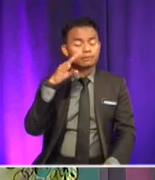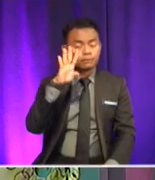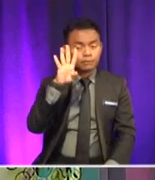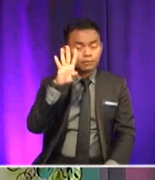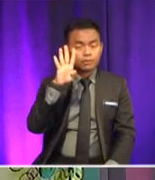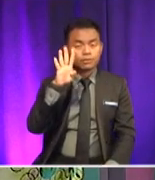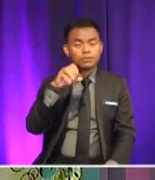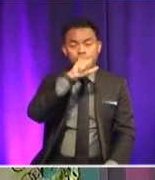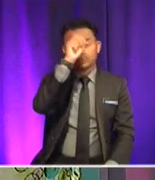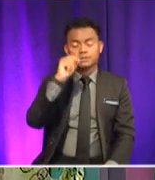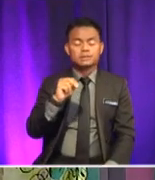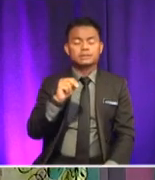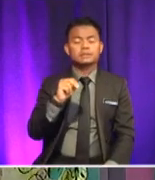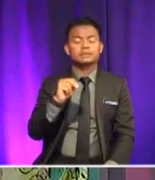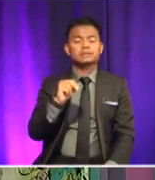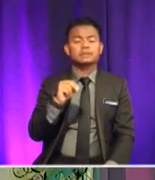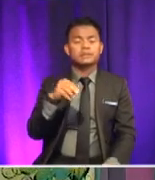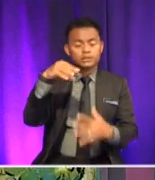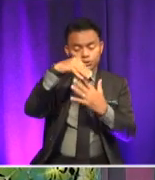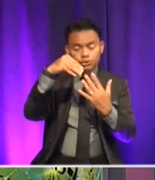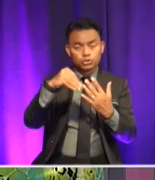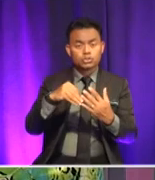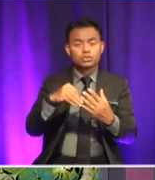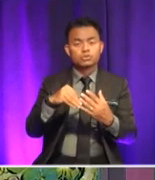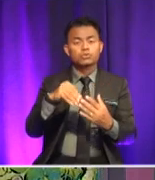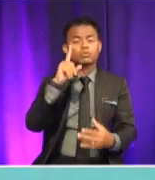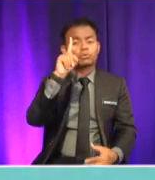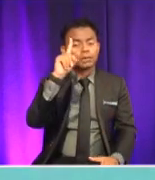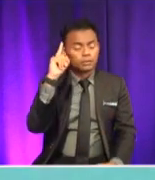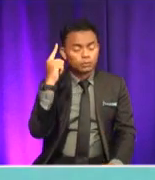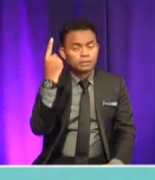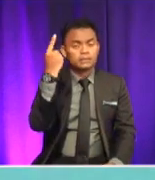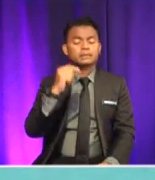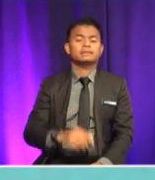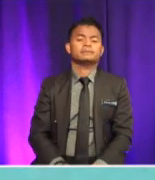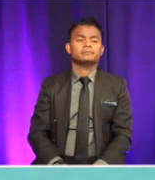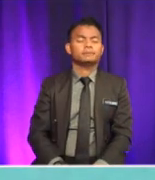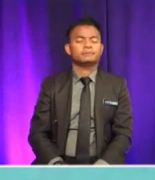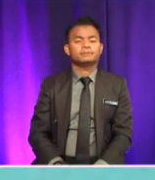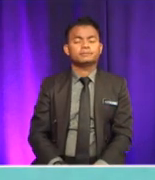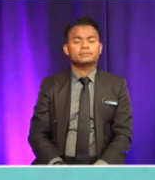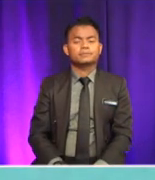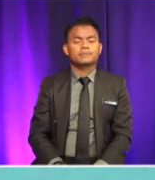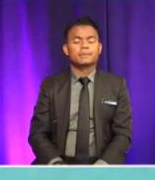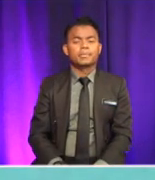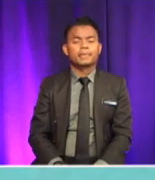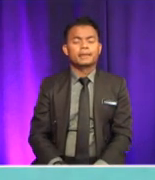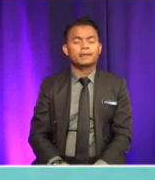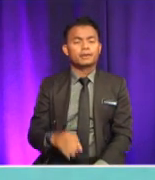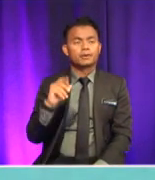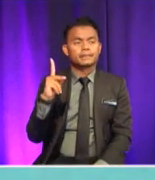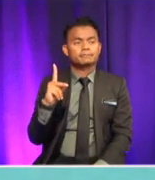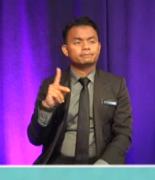choose only one. All right, darlings, out there? Only one question for section A. Okay,